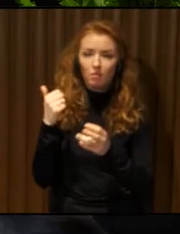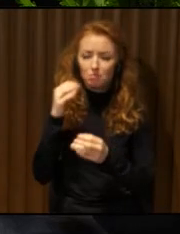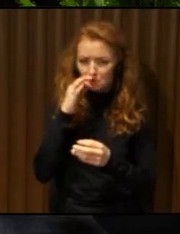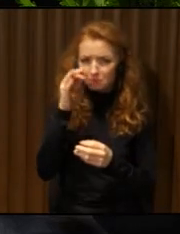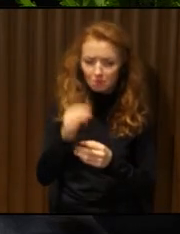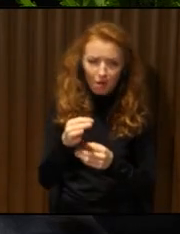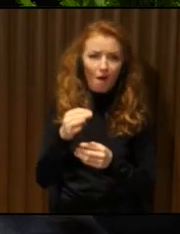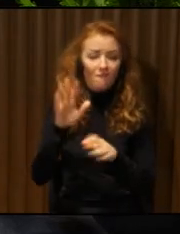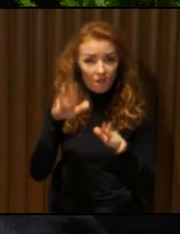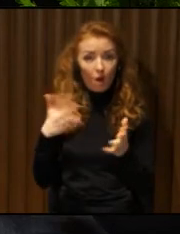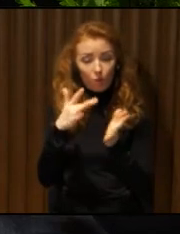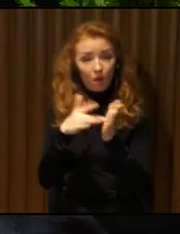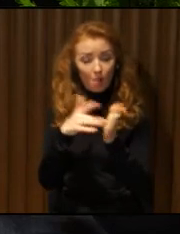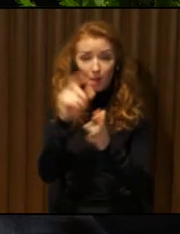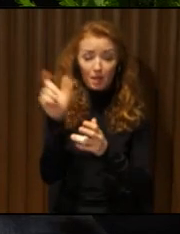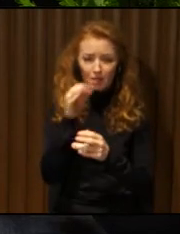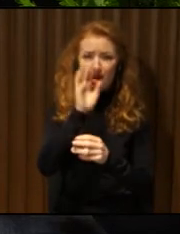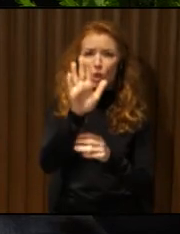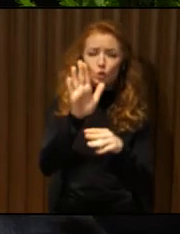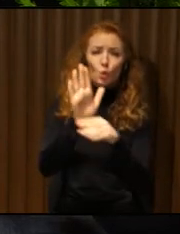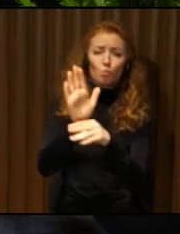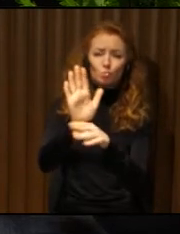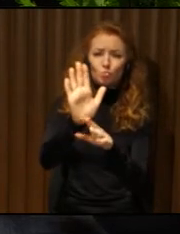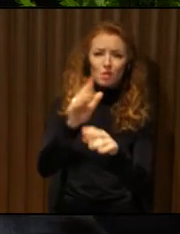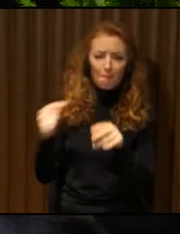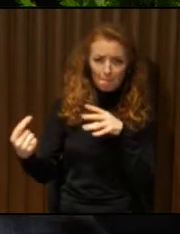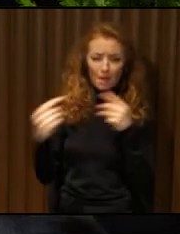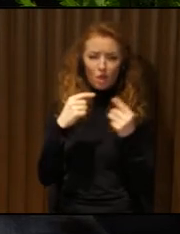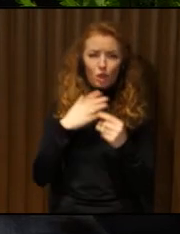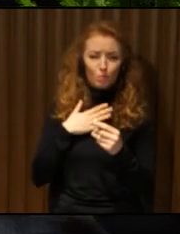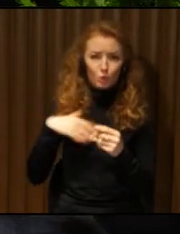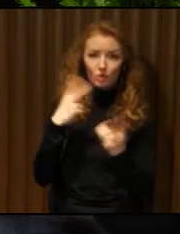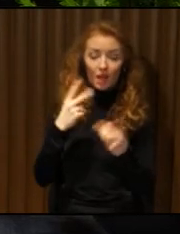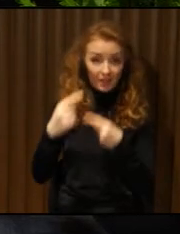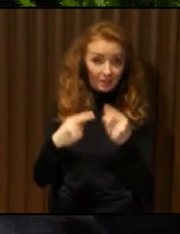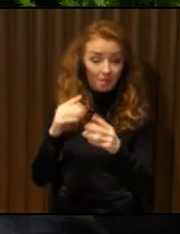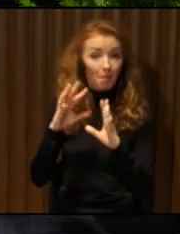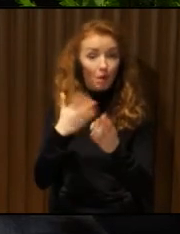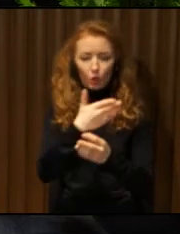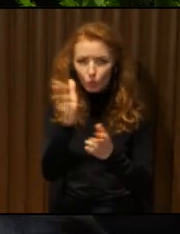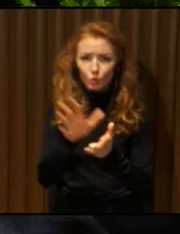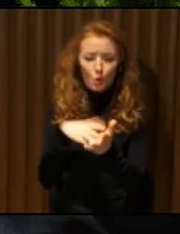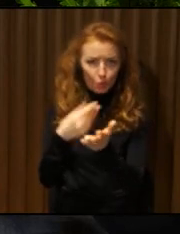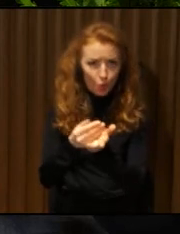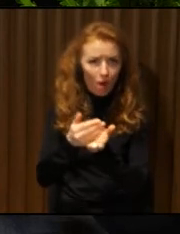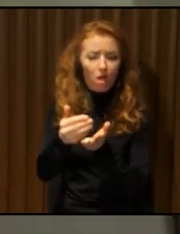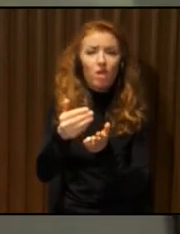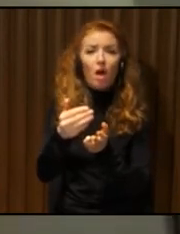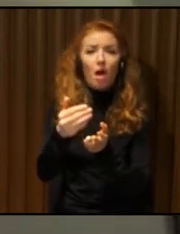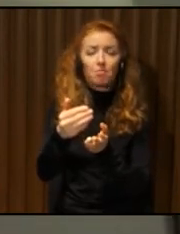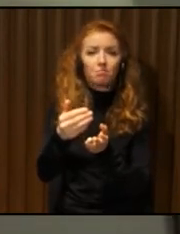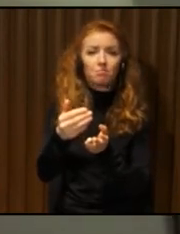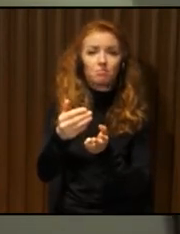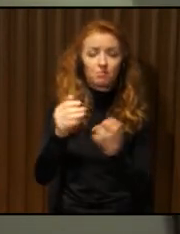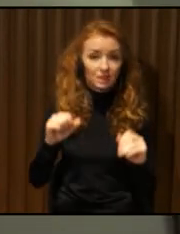our traditions. No, stop it, stop it. And you were still pushing them, even by this chance to lose a good